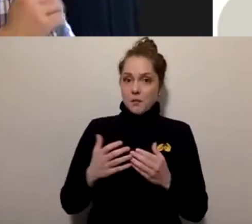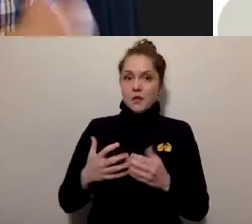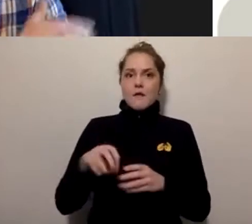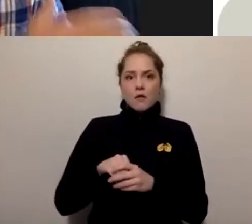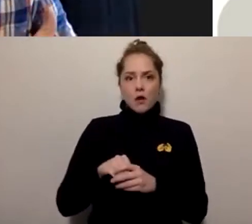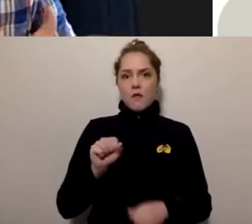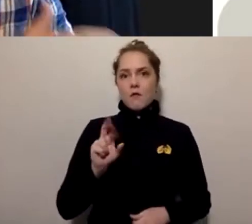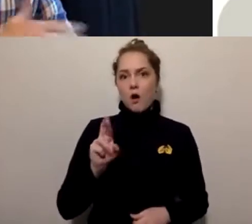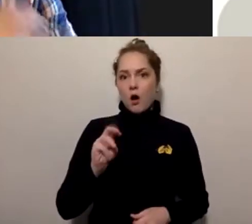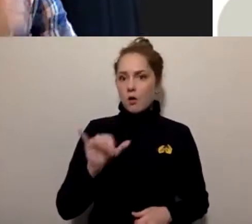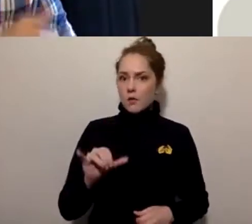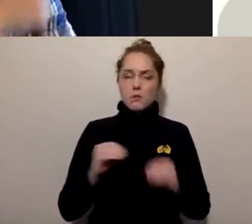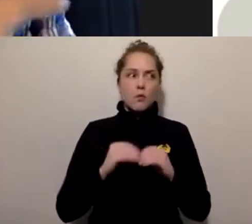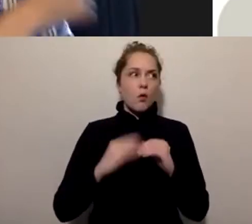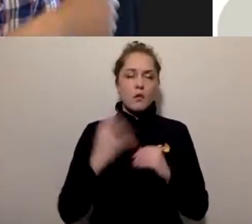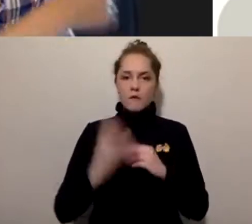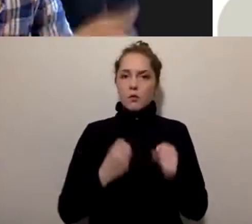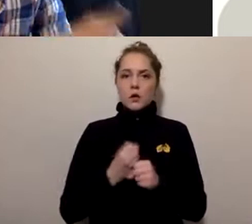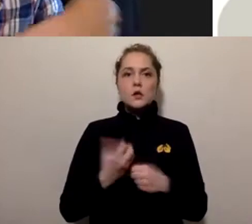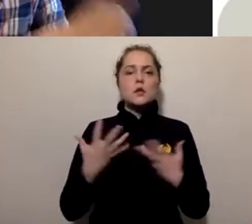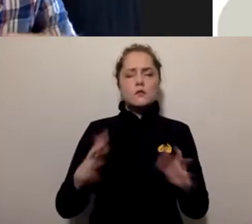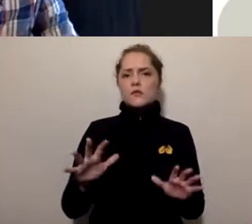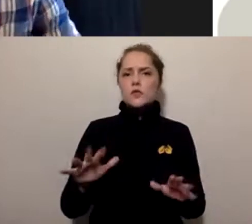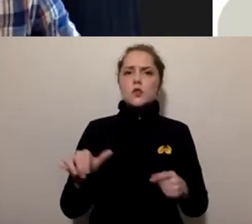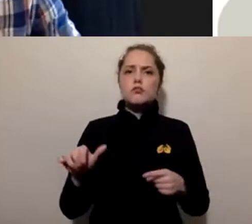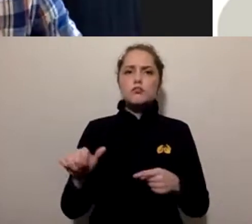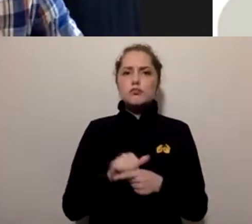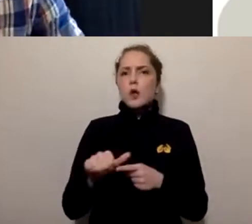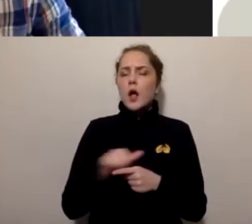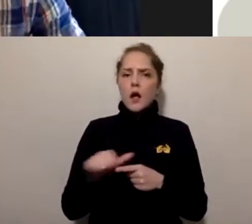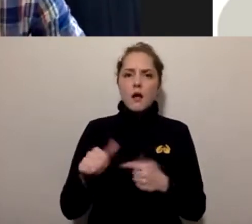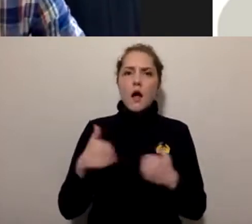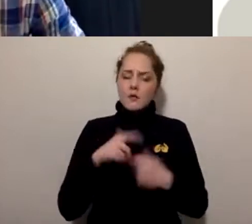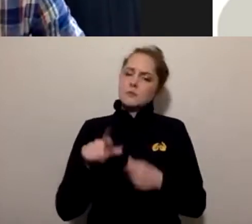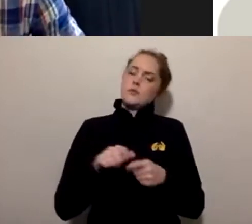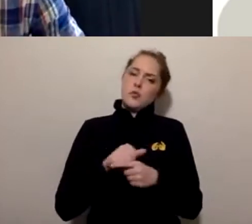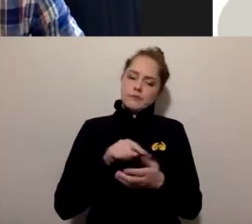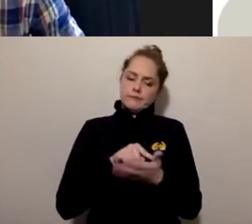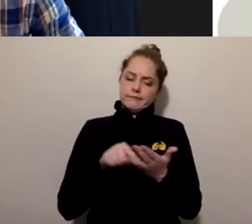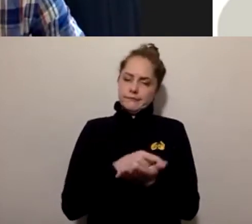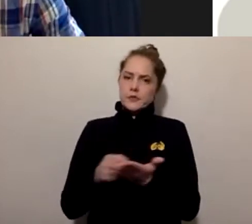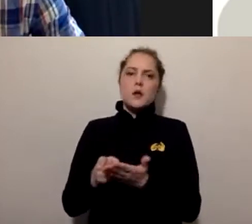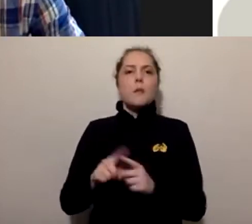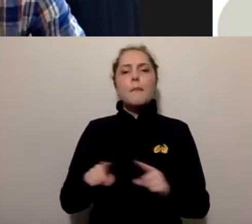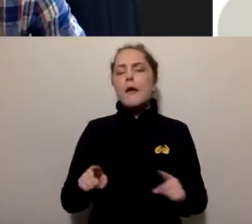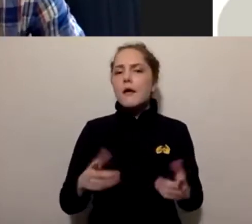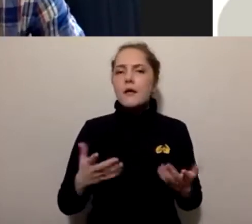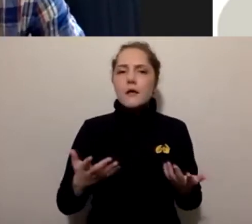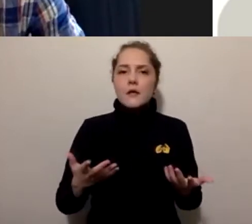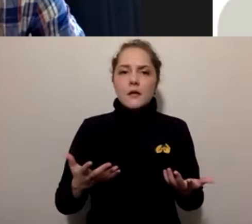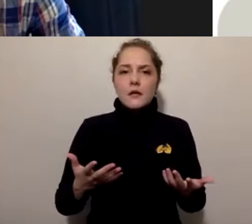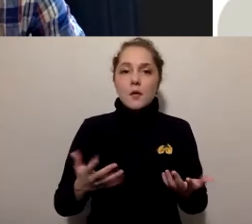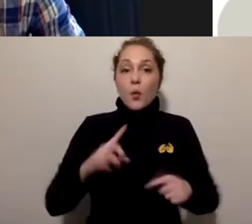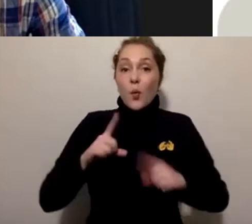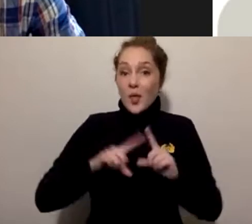for 4+ years and are highly trained in certain fields, and they're not competitive in the